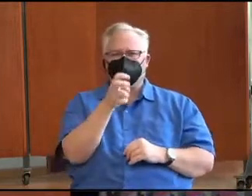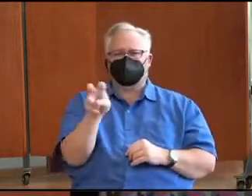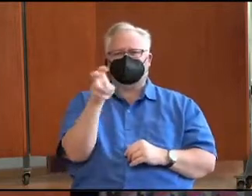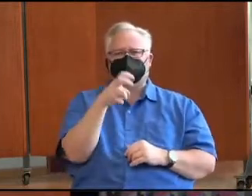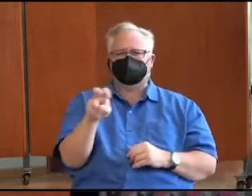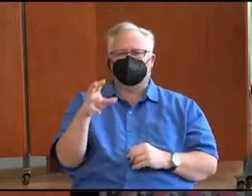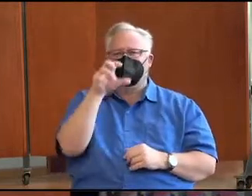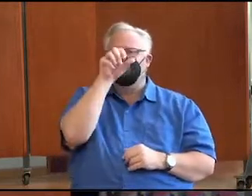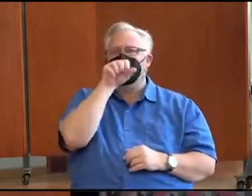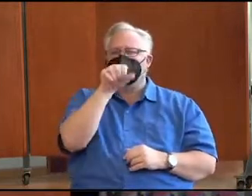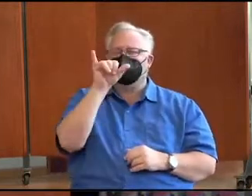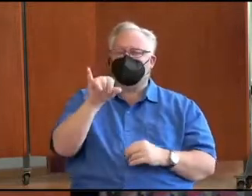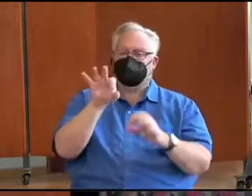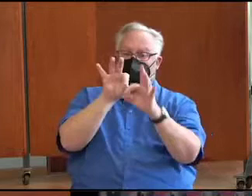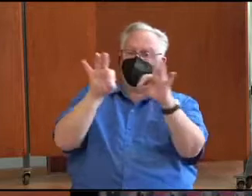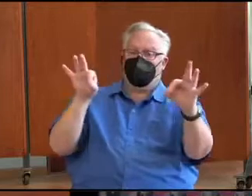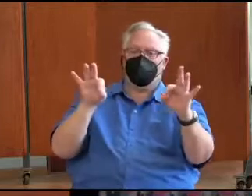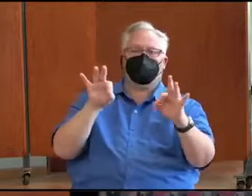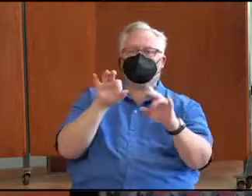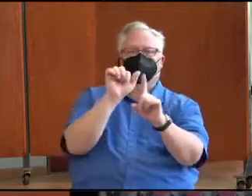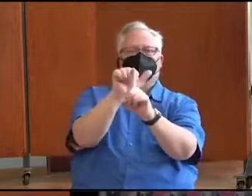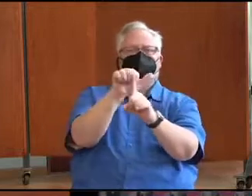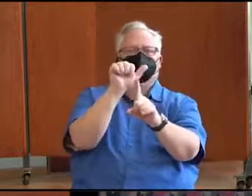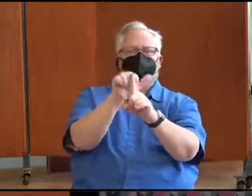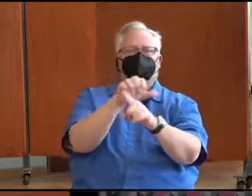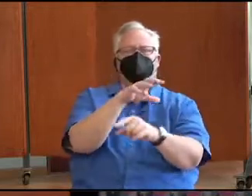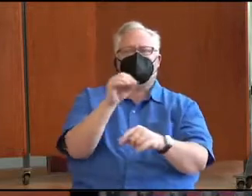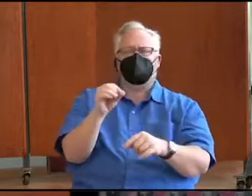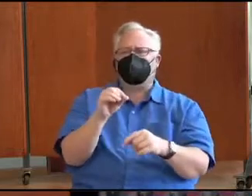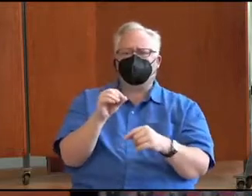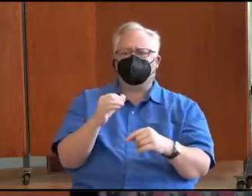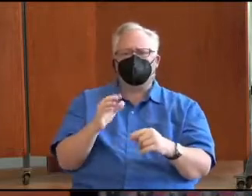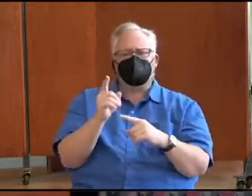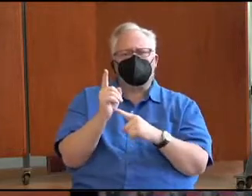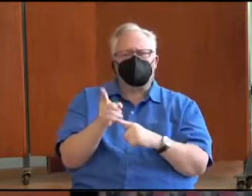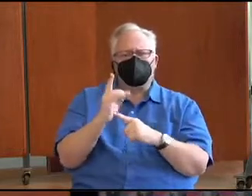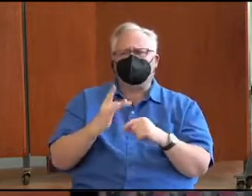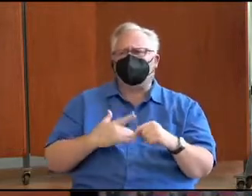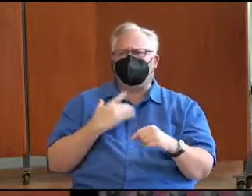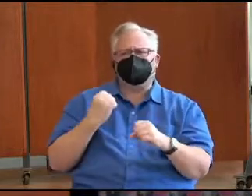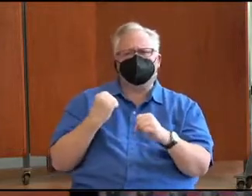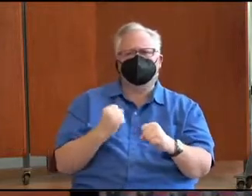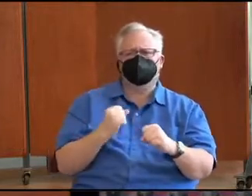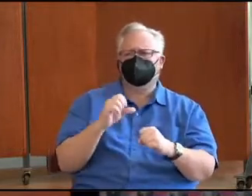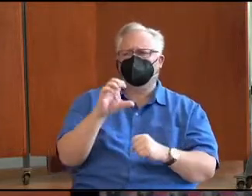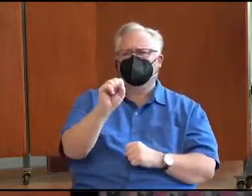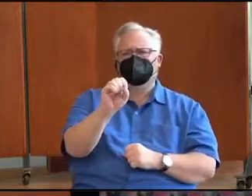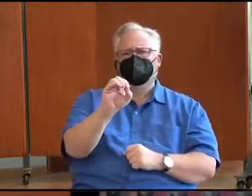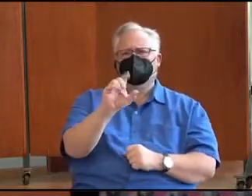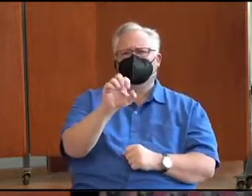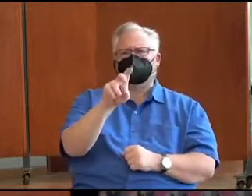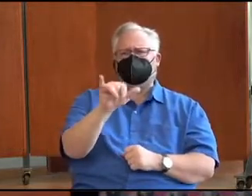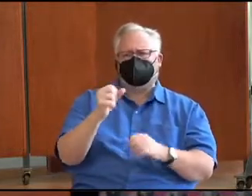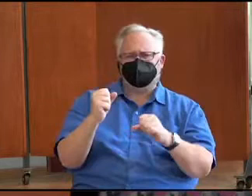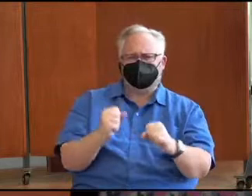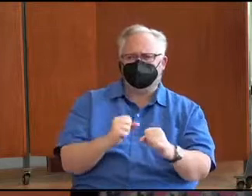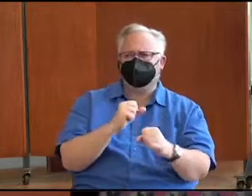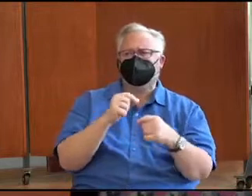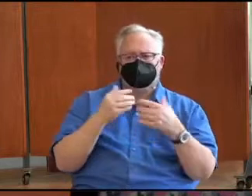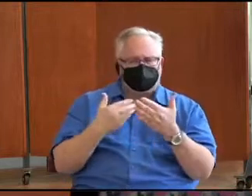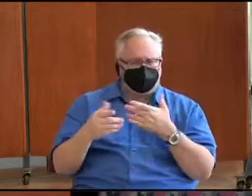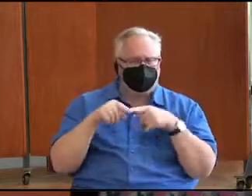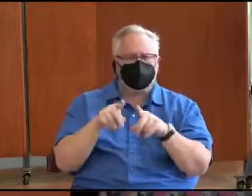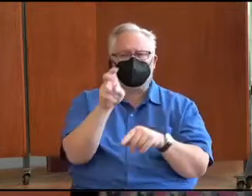The Bars of the Illusion, and there's solidity. There are moments of solidity, even in change. The relationship